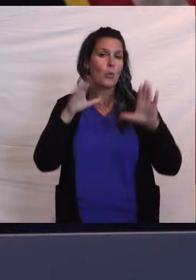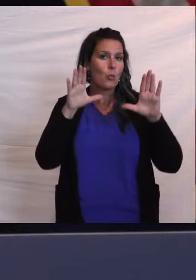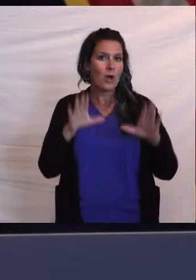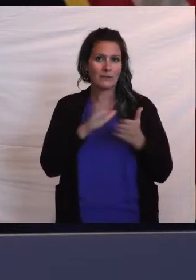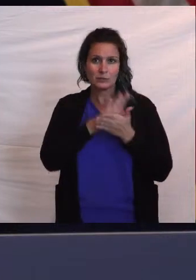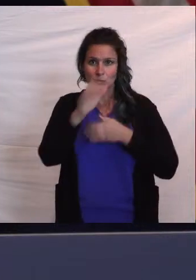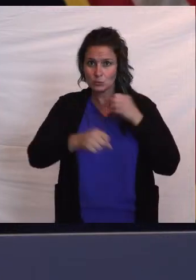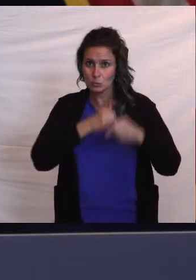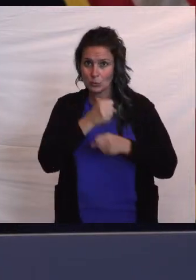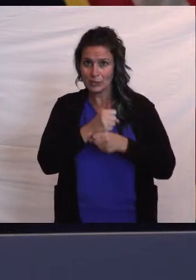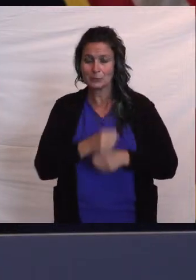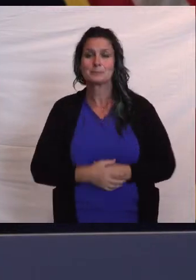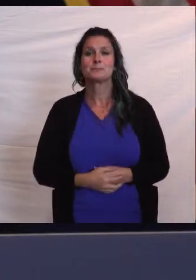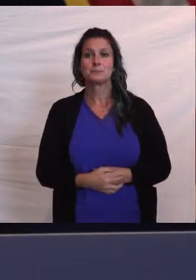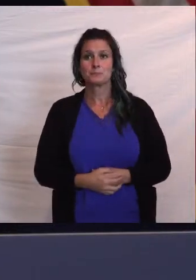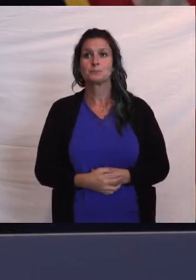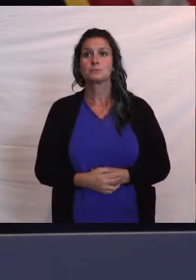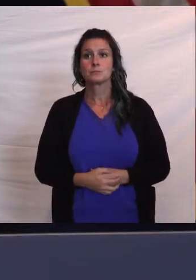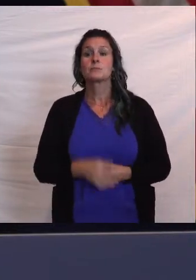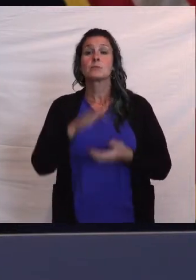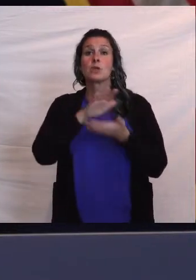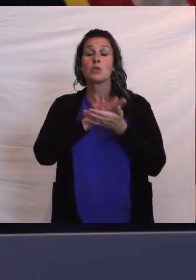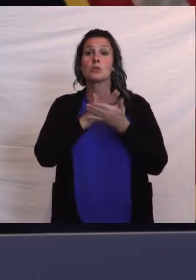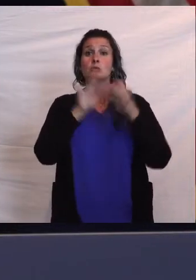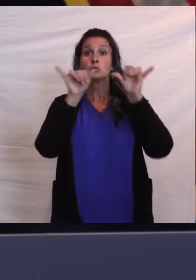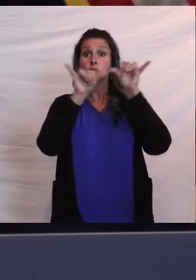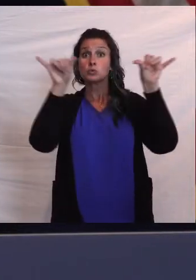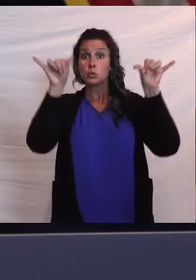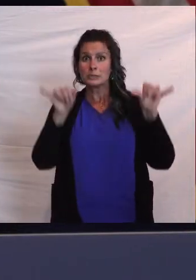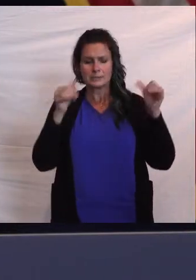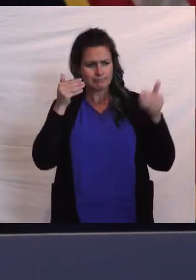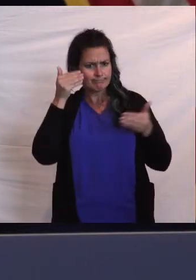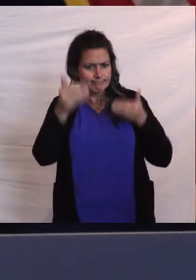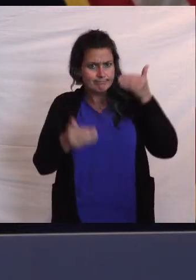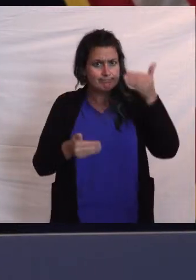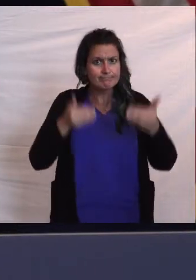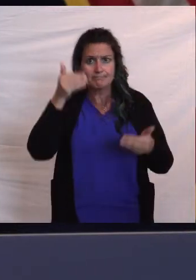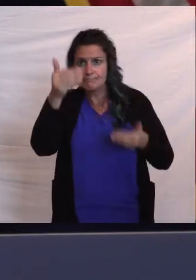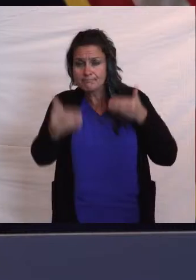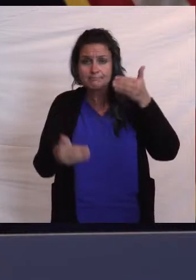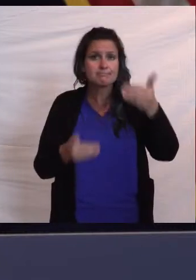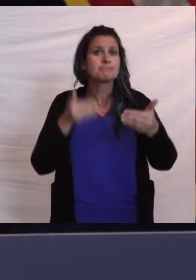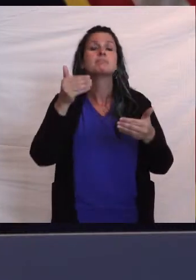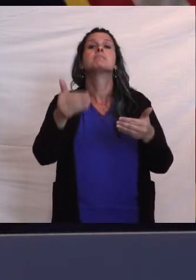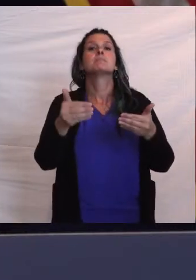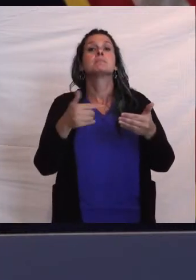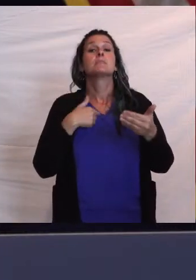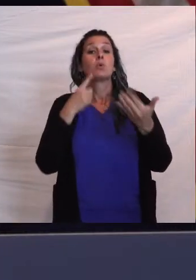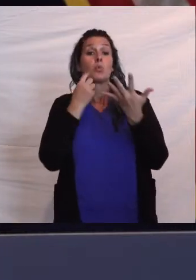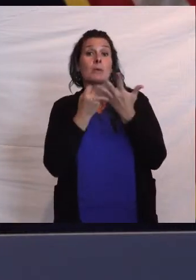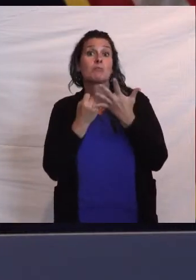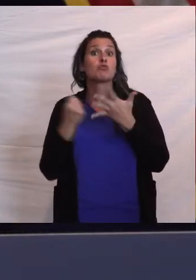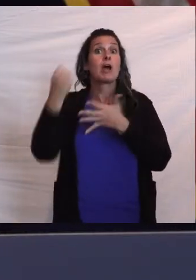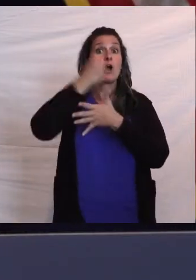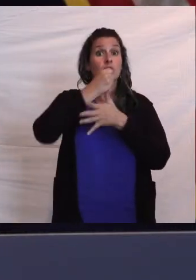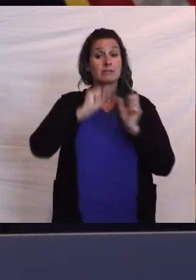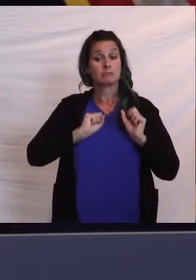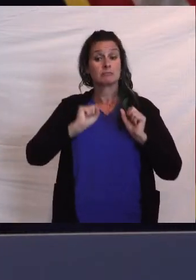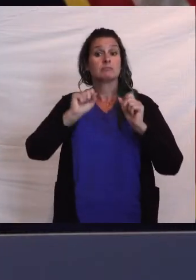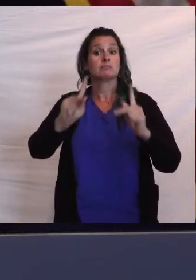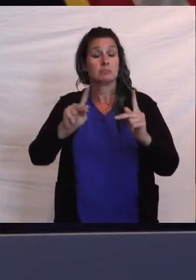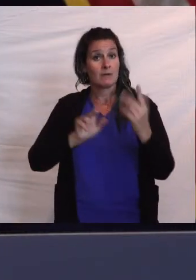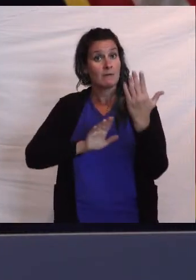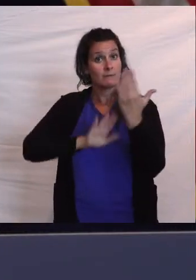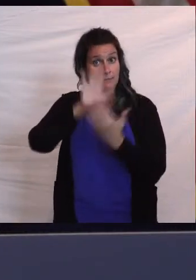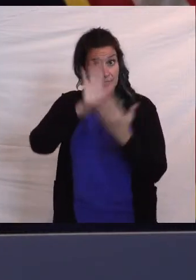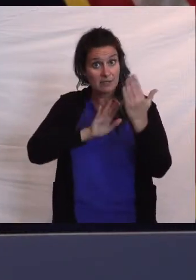year. While our school systems rode forward out of the pandemic, prioritized the return to